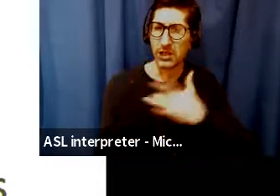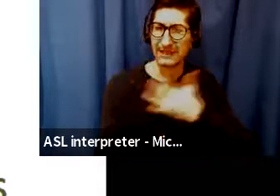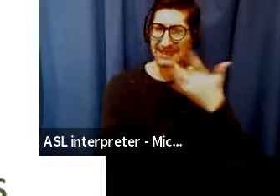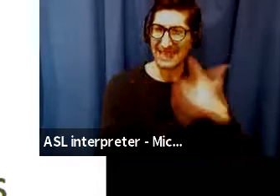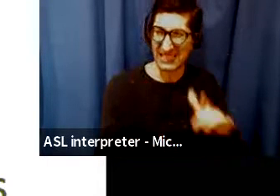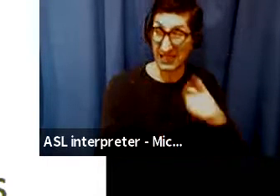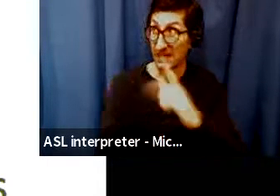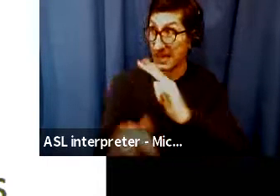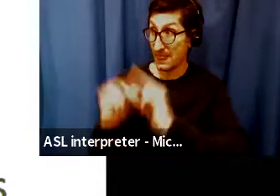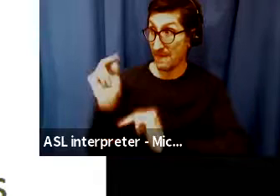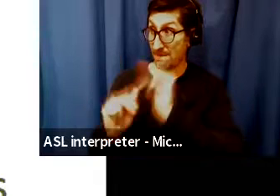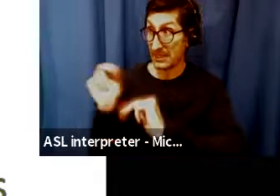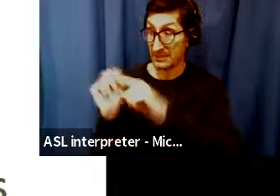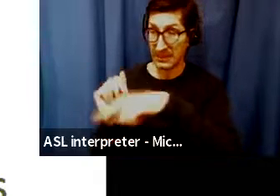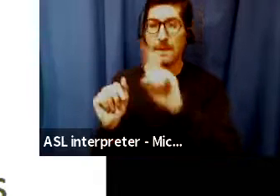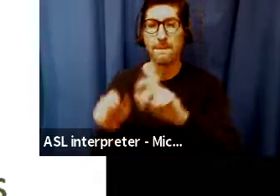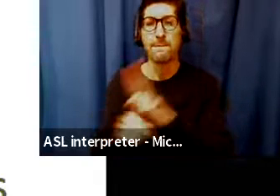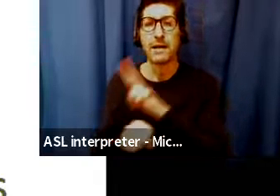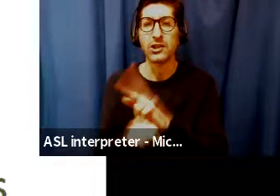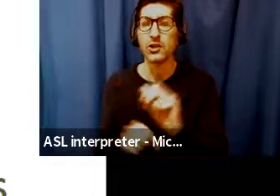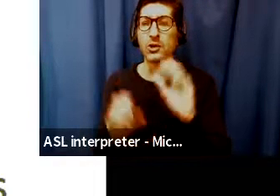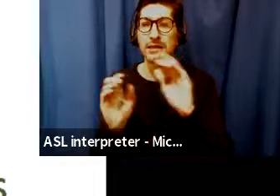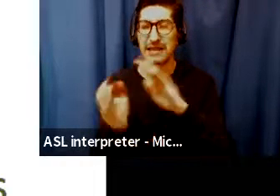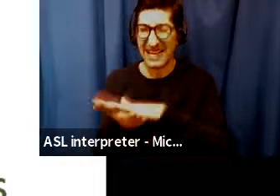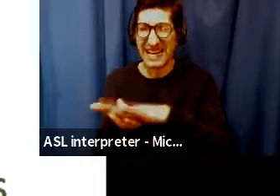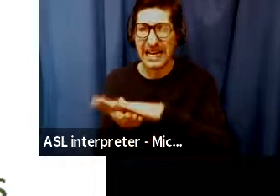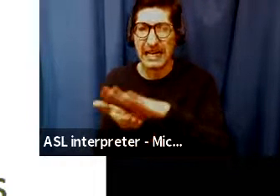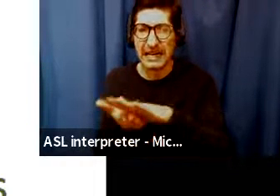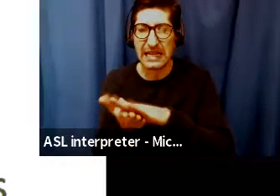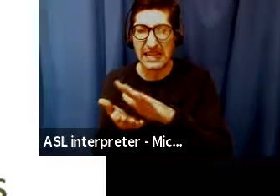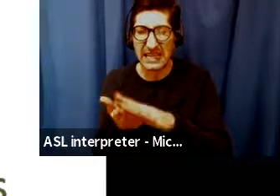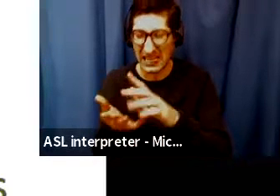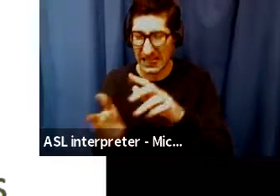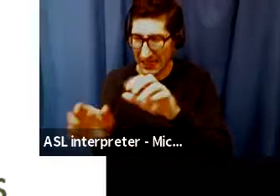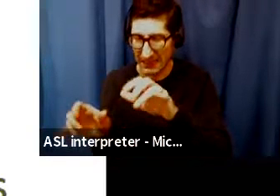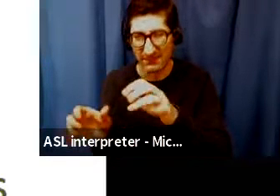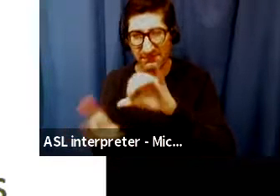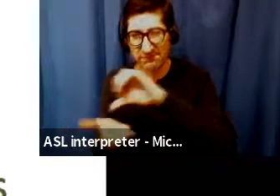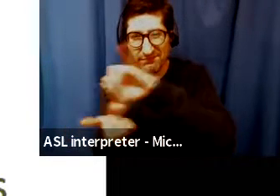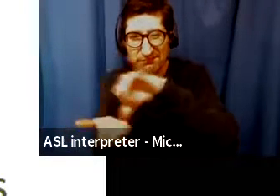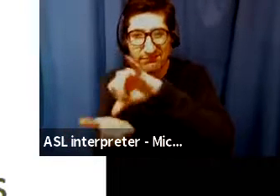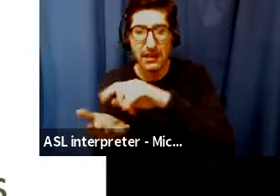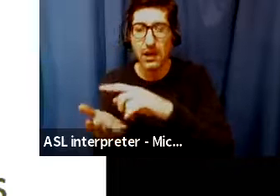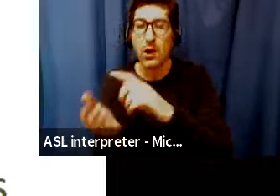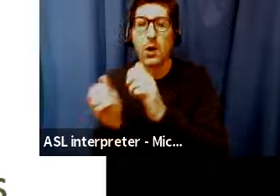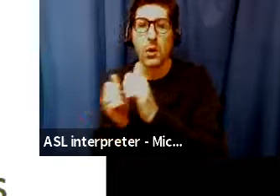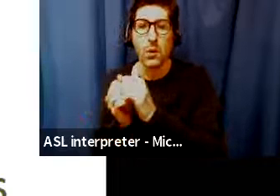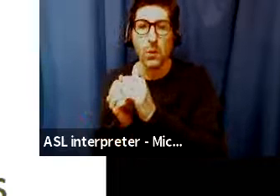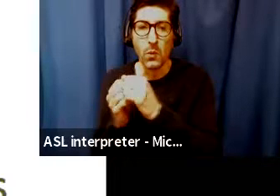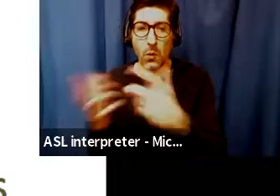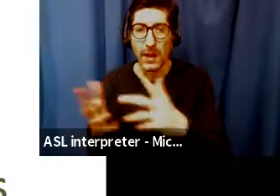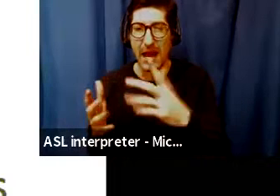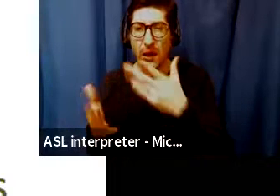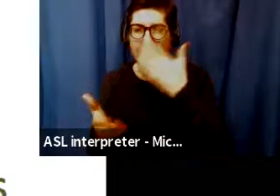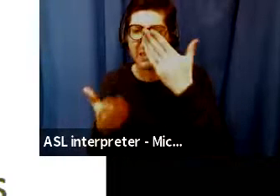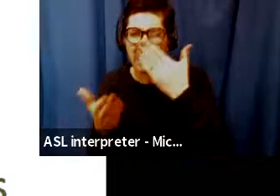used only unscented cleaning products in the past week, and where no one is wearing perfume, cologne, and other scents.